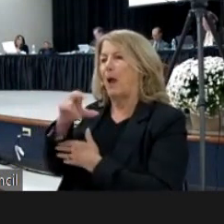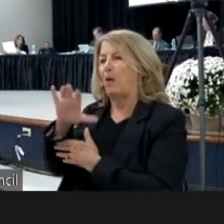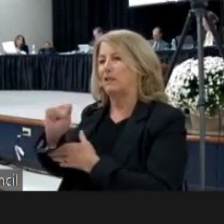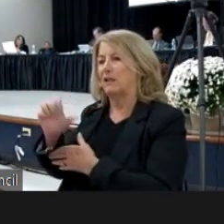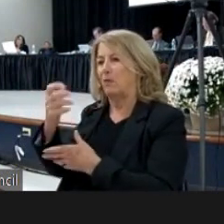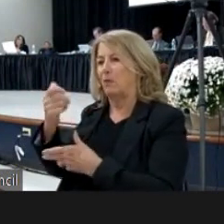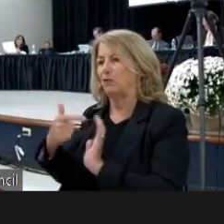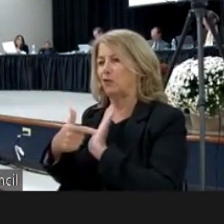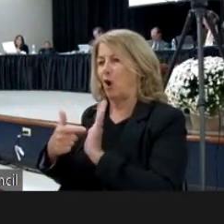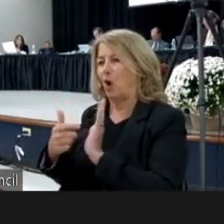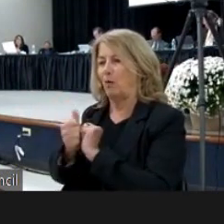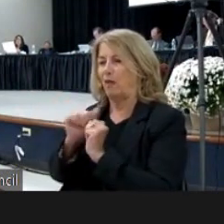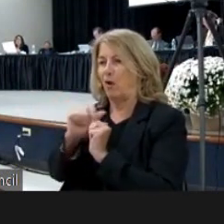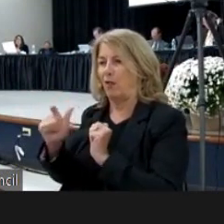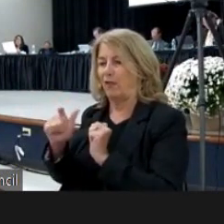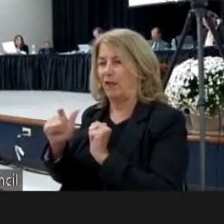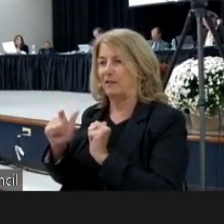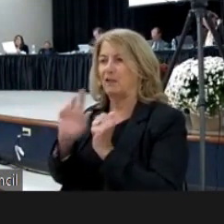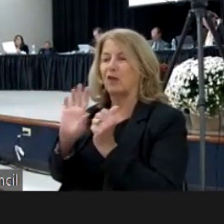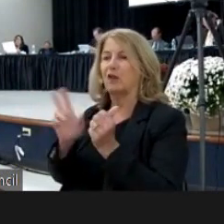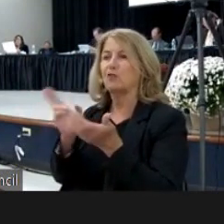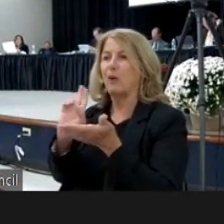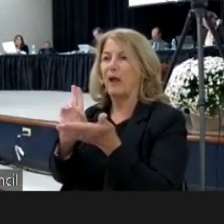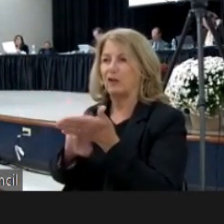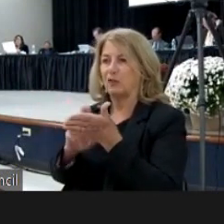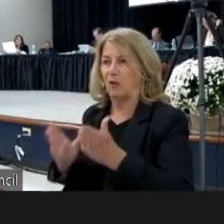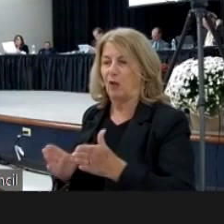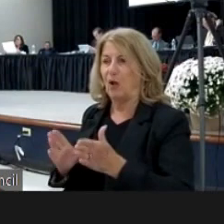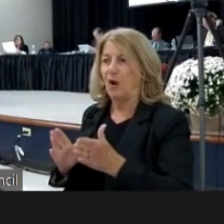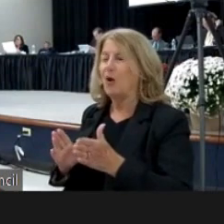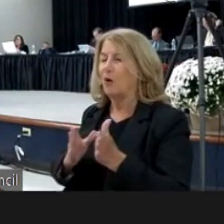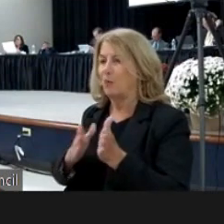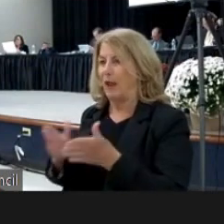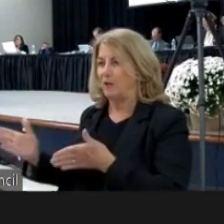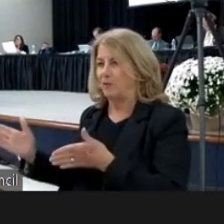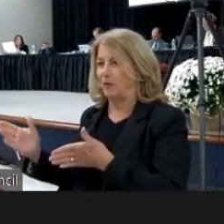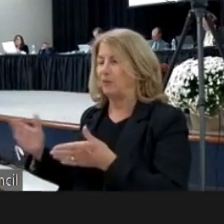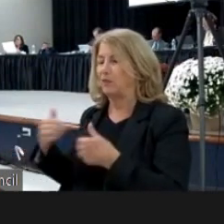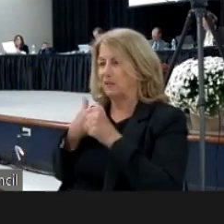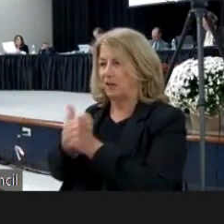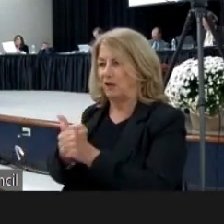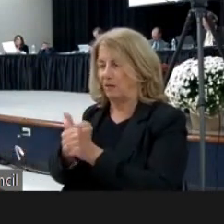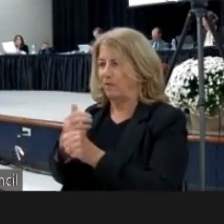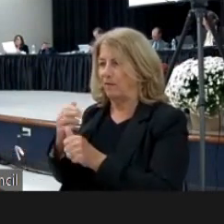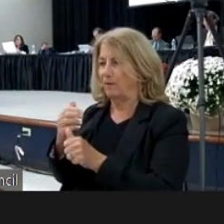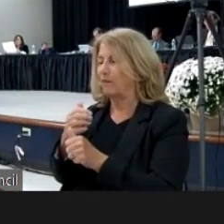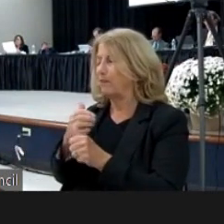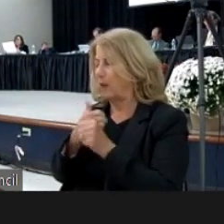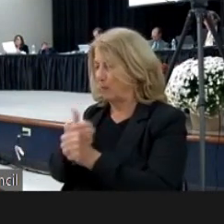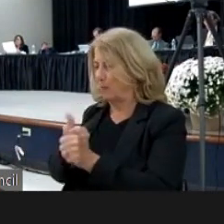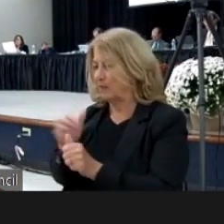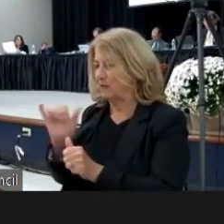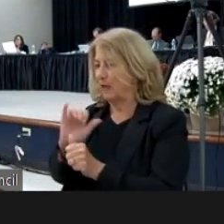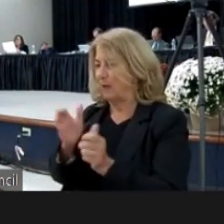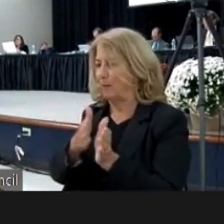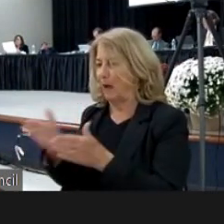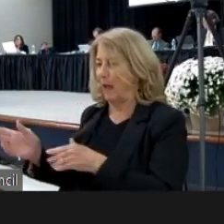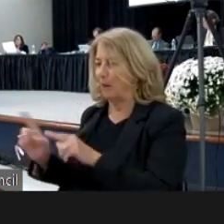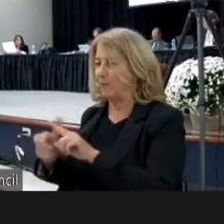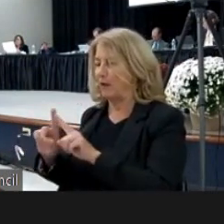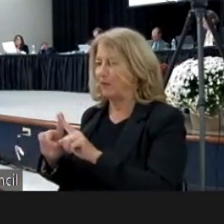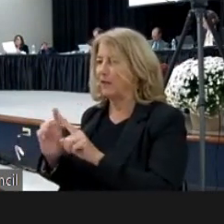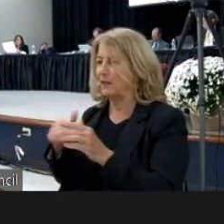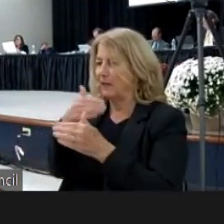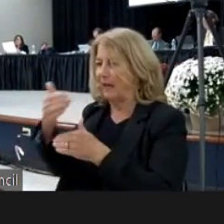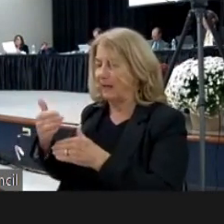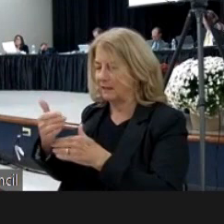these in the contractual arrangements, we're still on course, but I want to highlight on the next slide here that there's